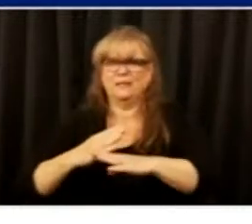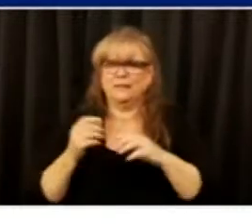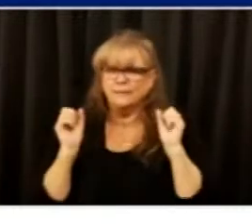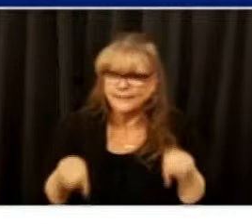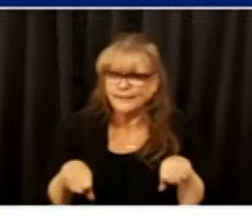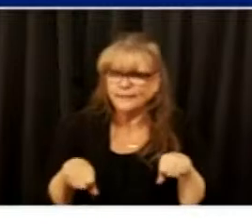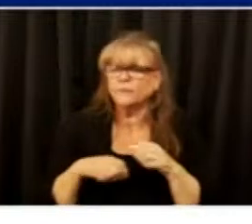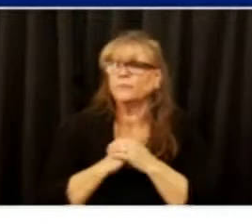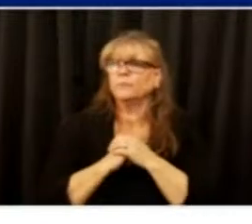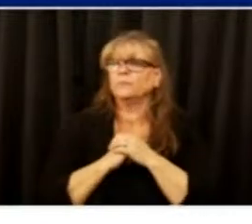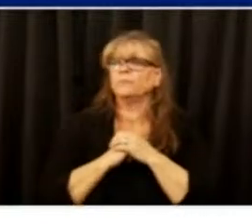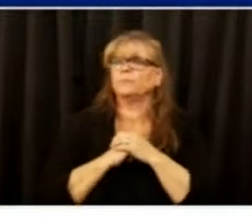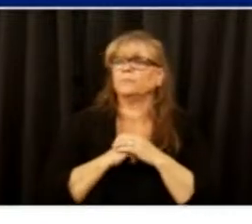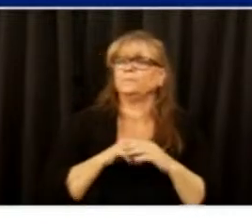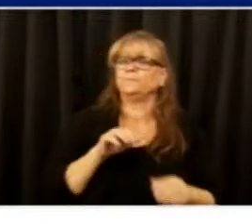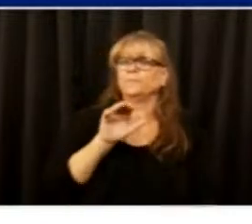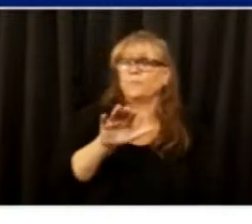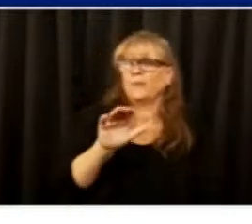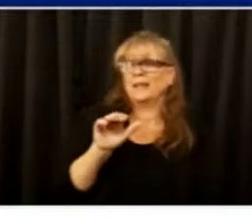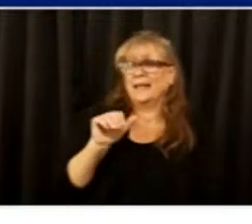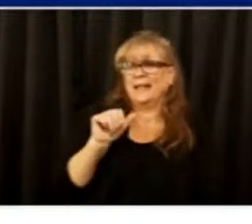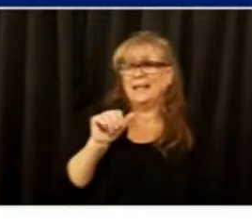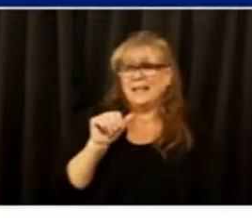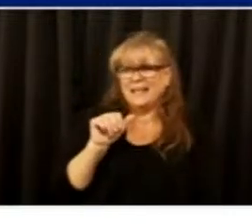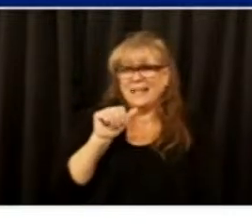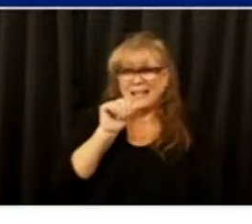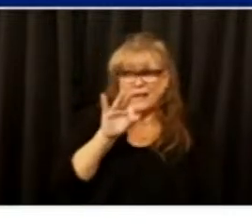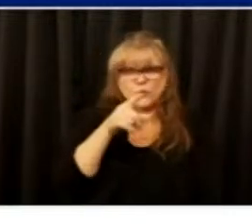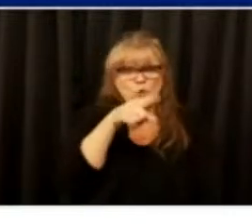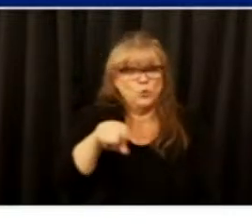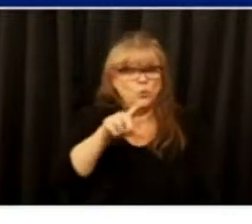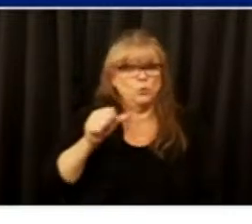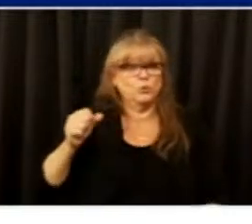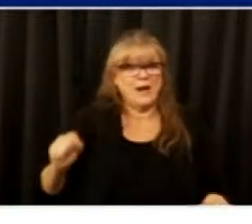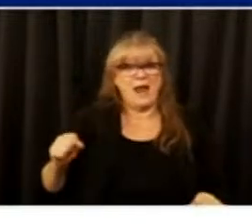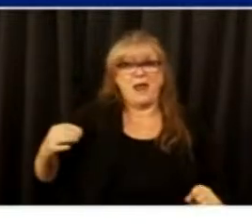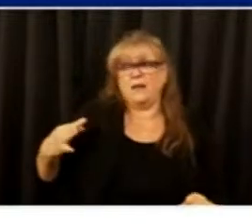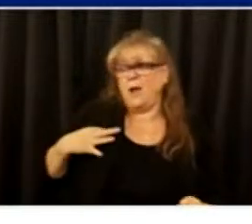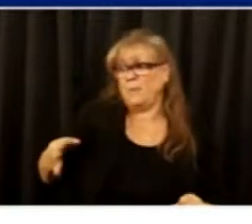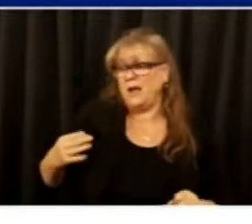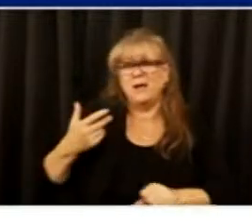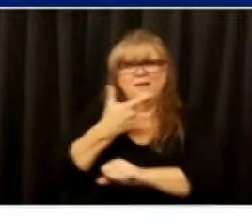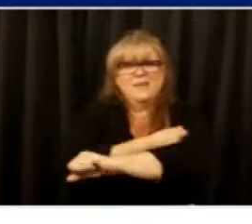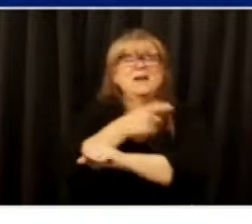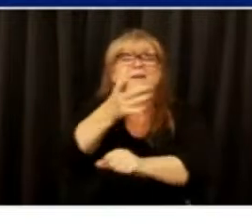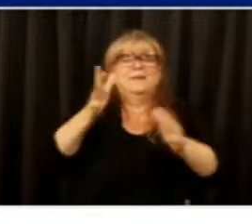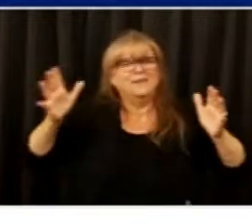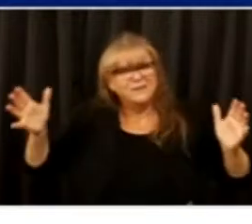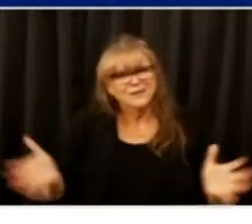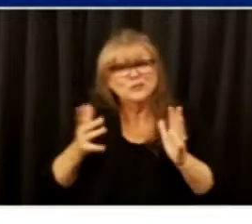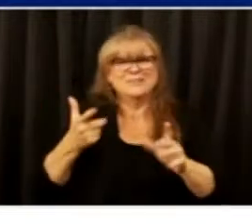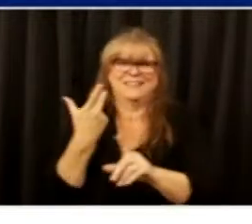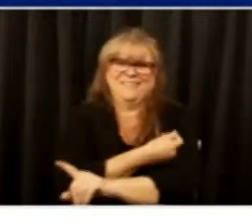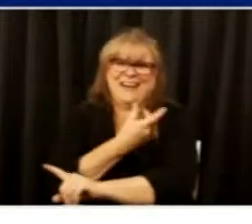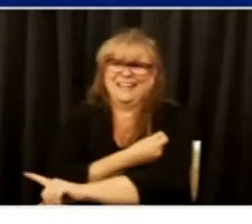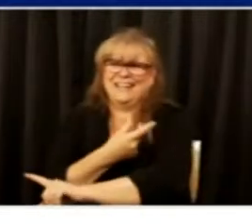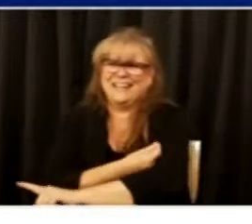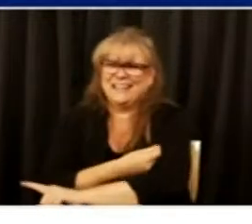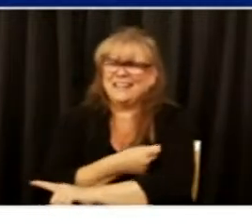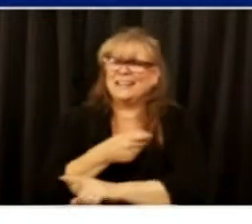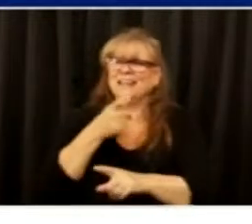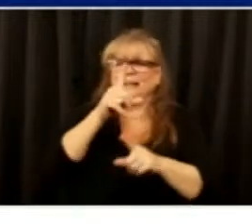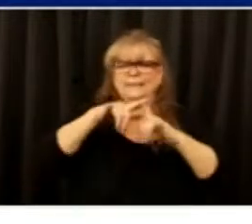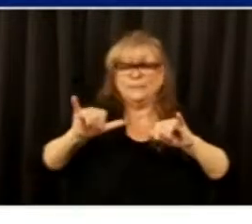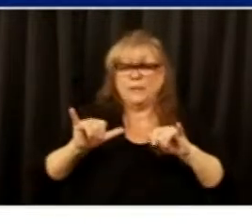vaccine should receive it as soon as they can, and parents of children who are not yet eligible for vaccine should continue to take precautions for their children. Thank